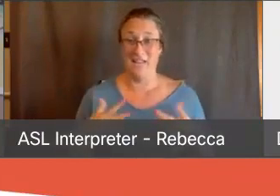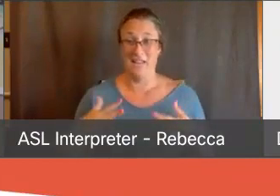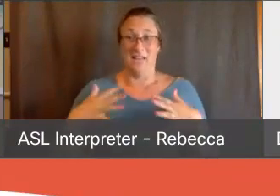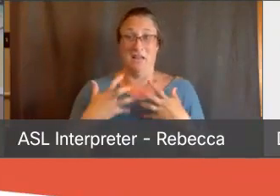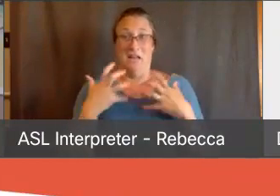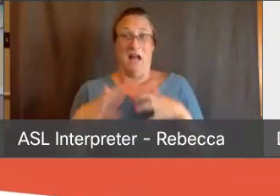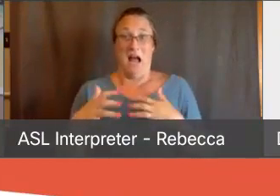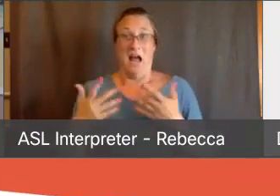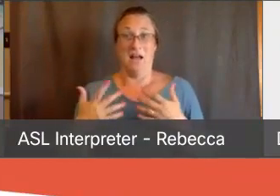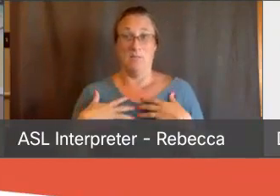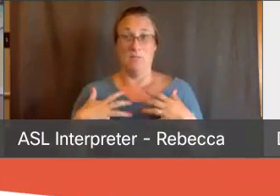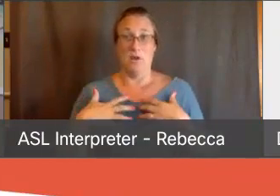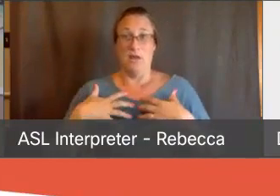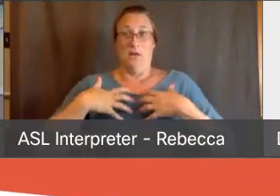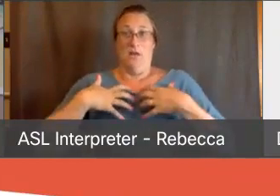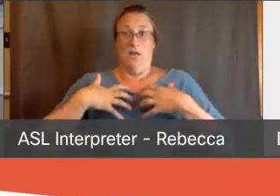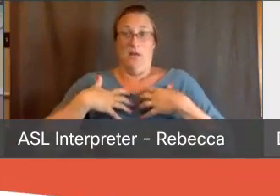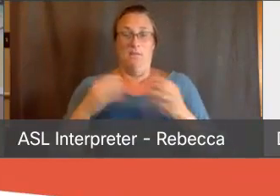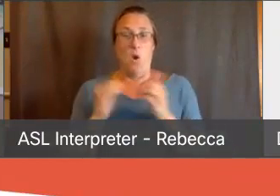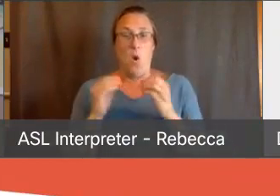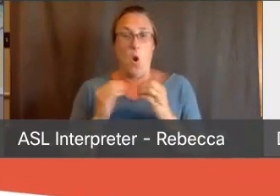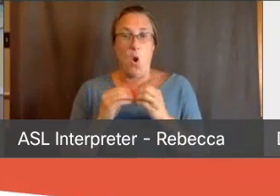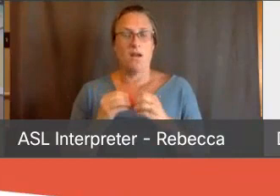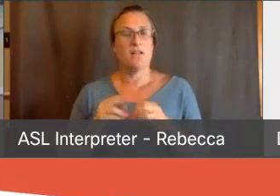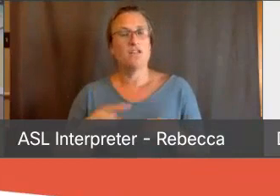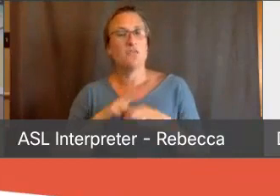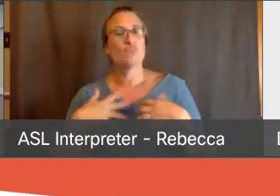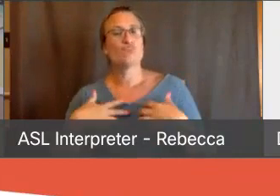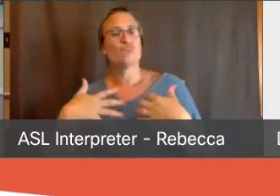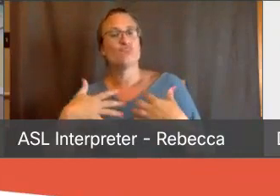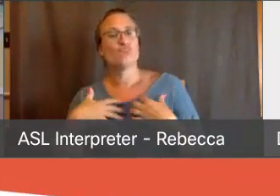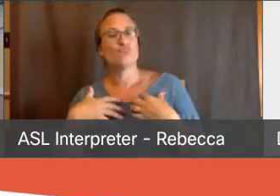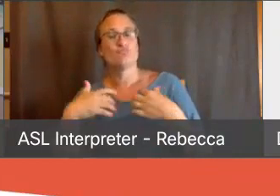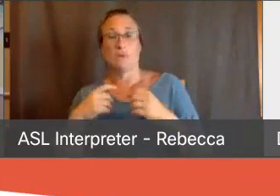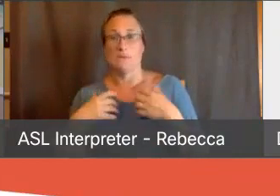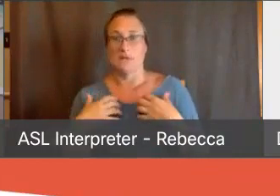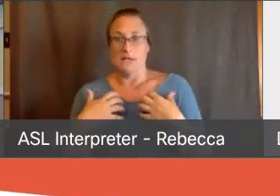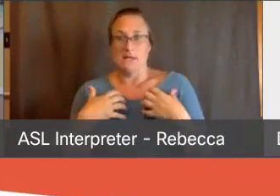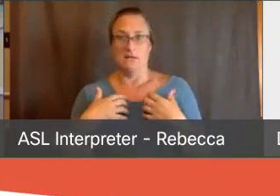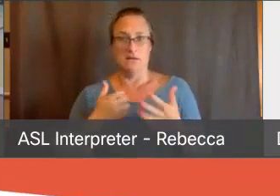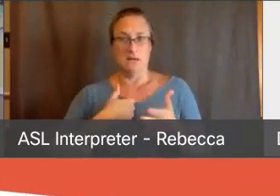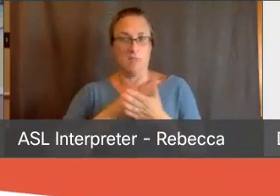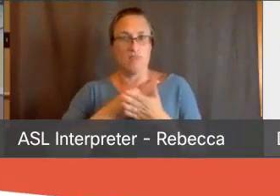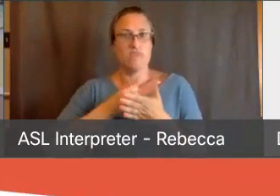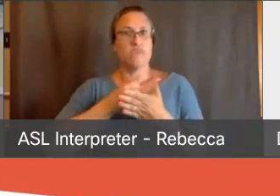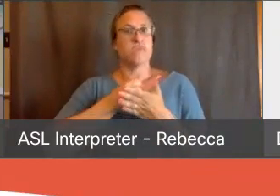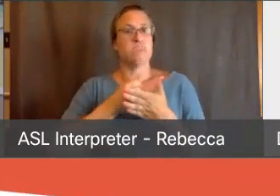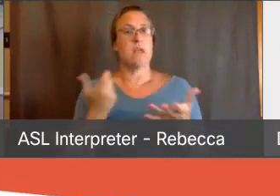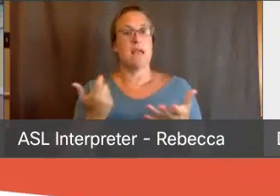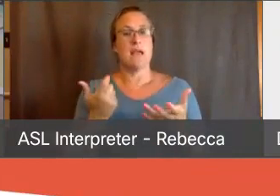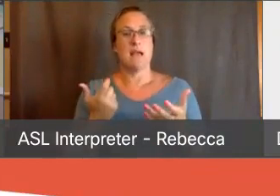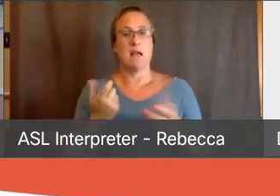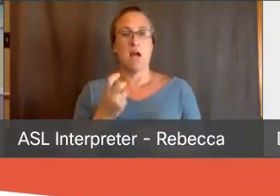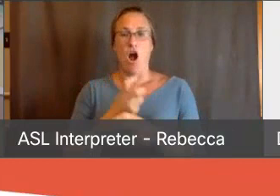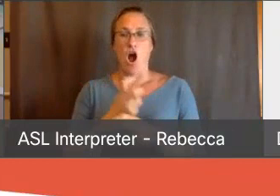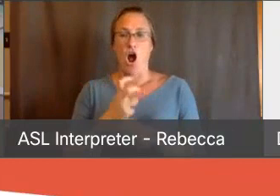your breathing might increase, right? You might start to breathe a little faster. Your heart will start to race. And it's hard to